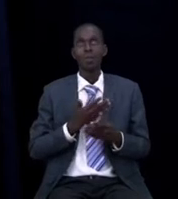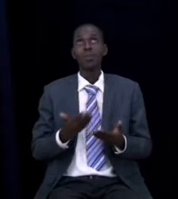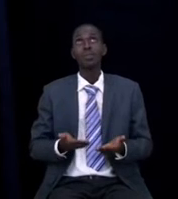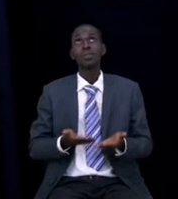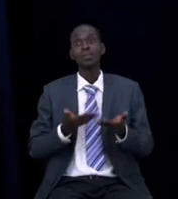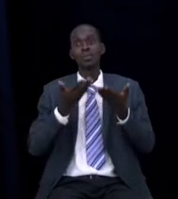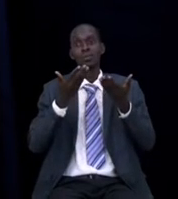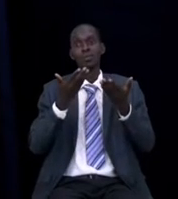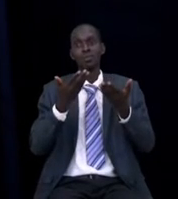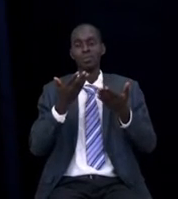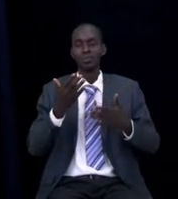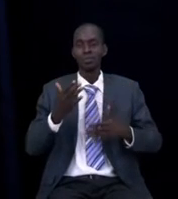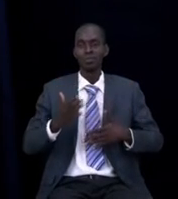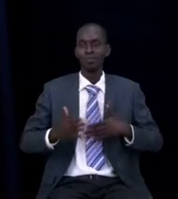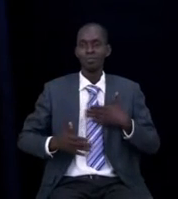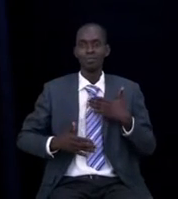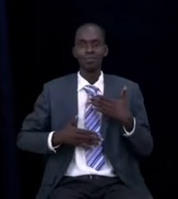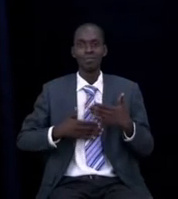Joy,